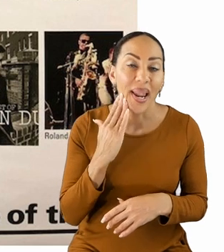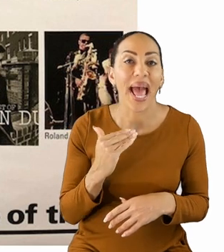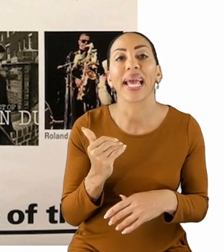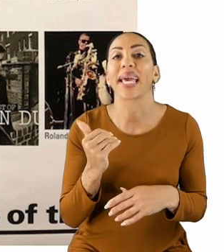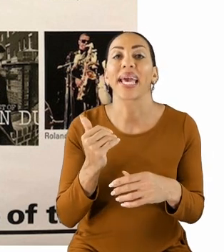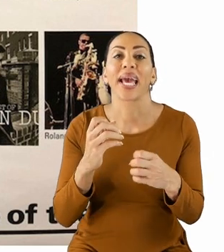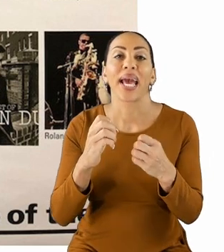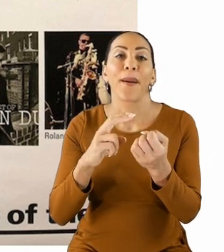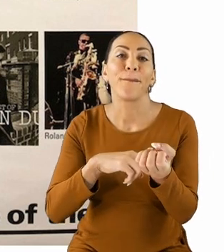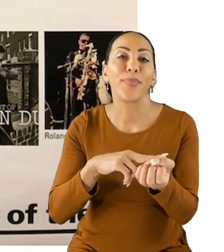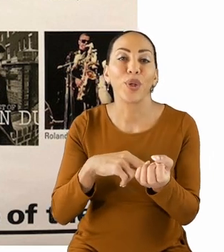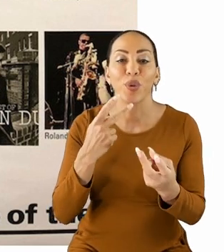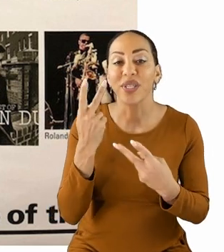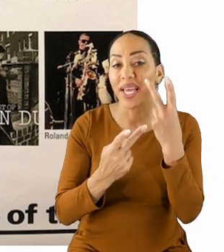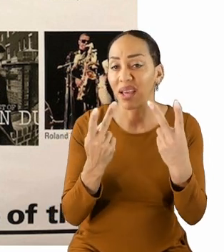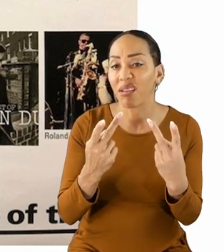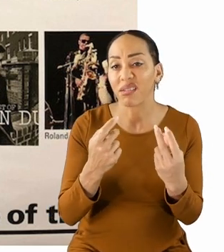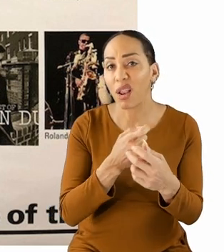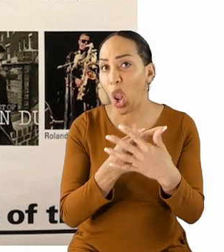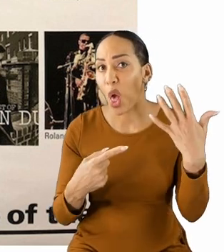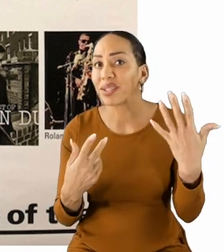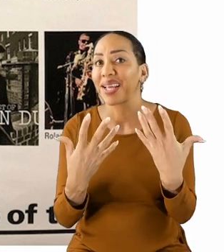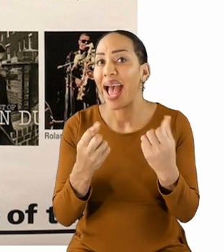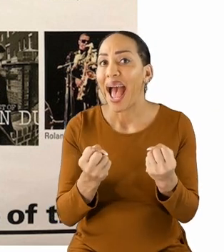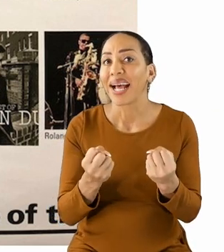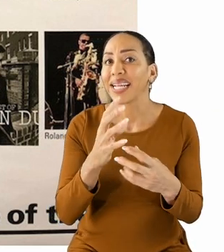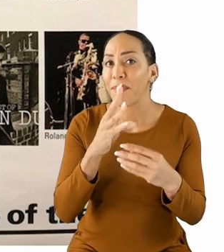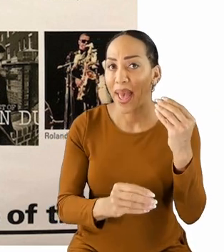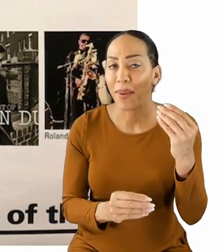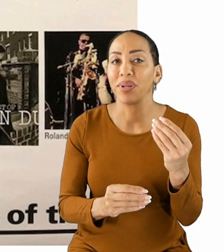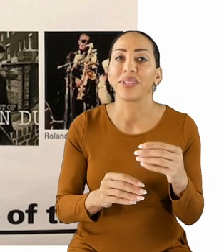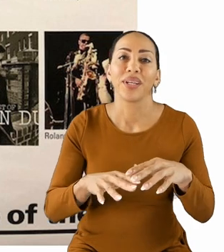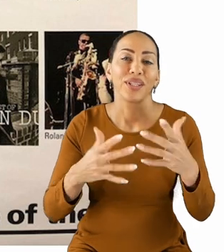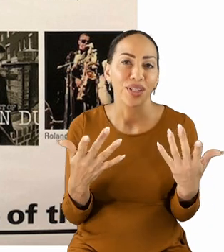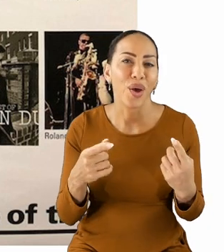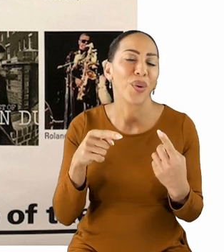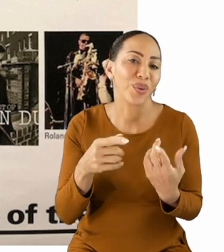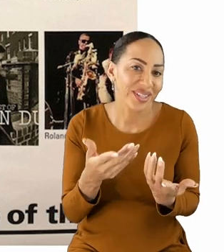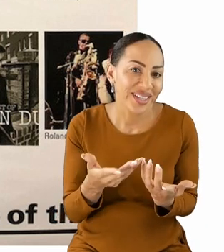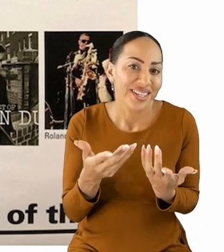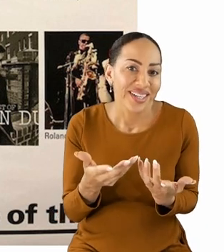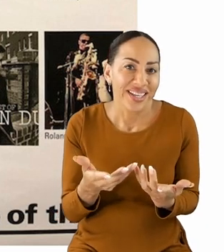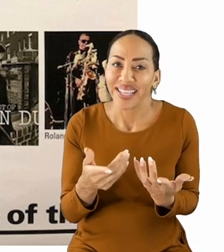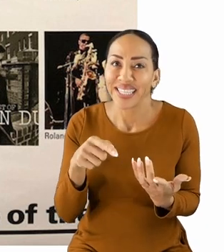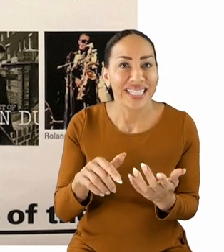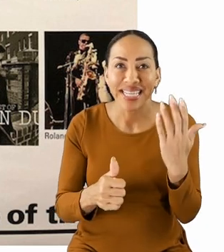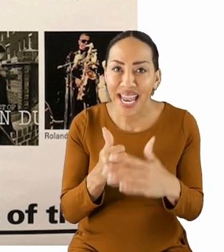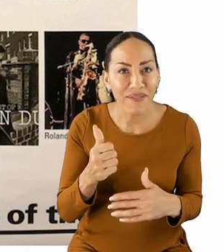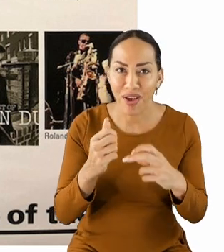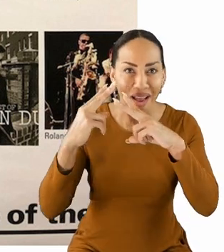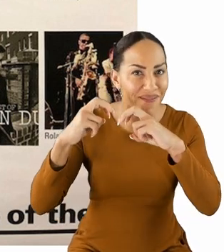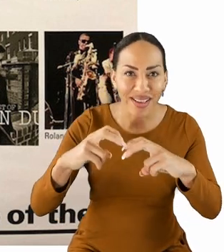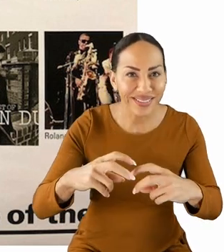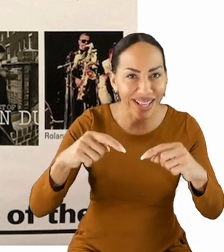a particular genre of black blues singers who nearly all had impairments, and so on. So this is a